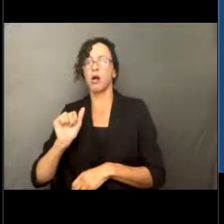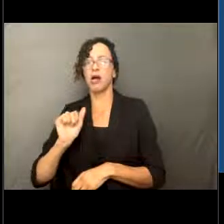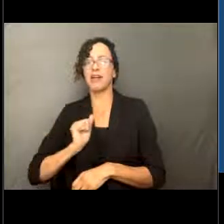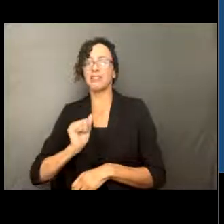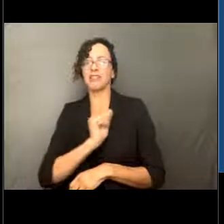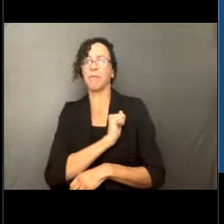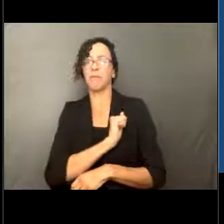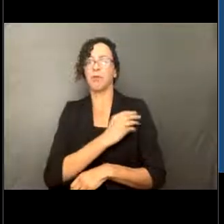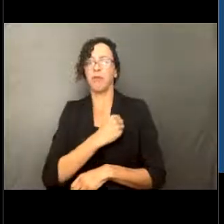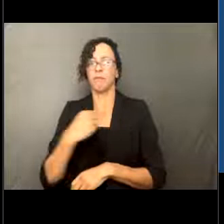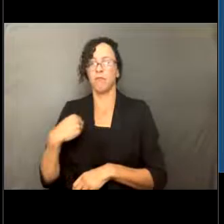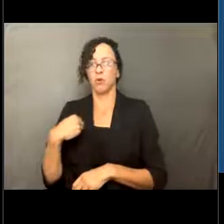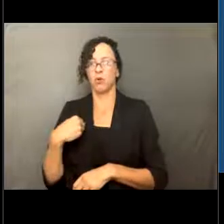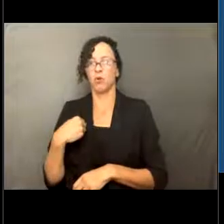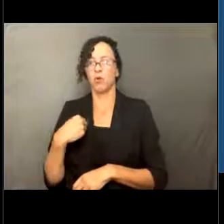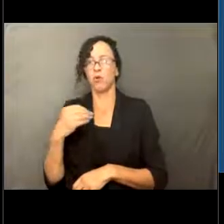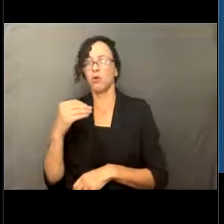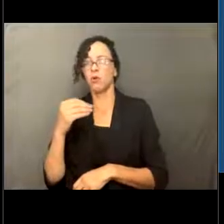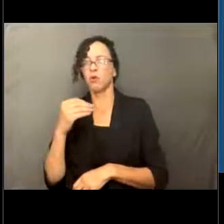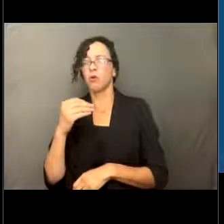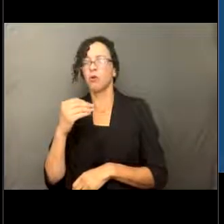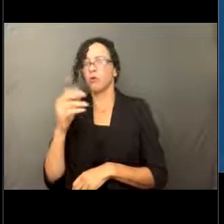author AB